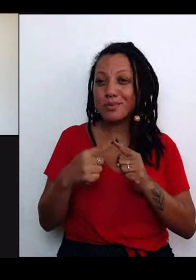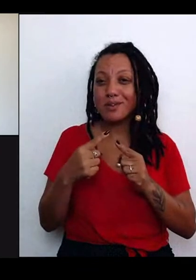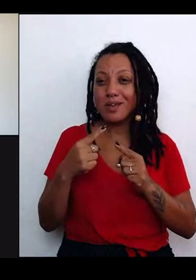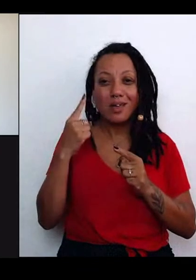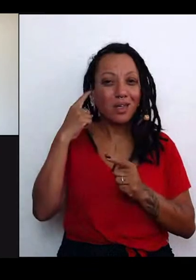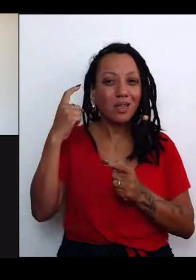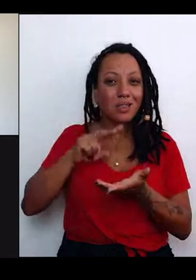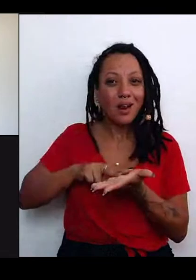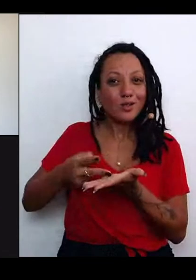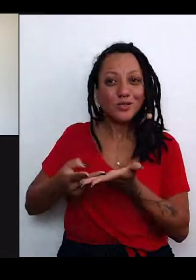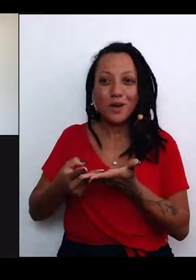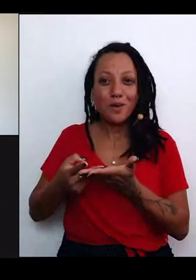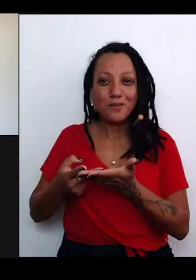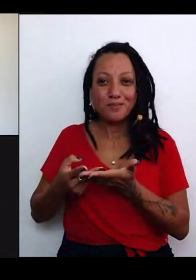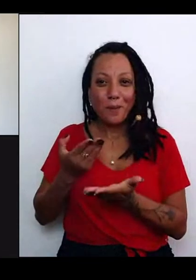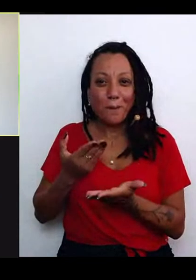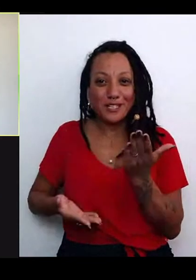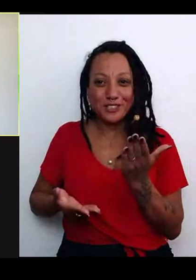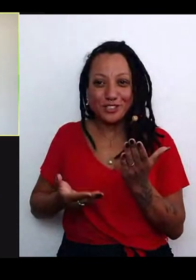foreign